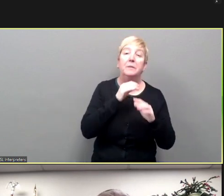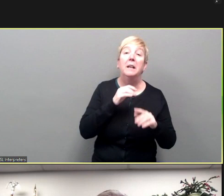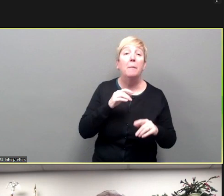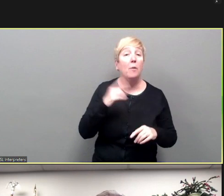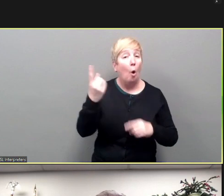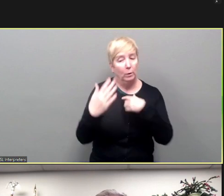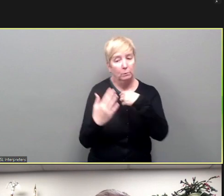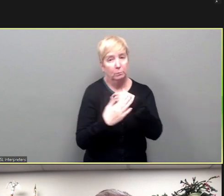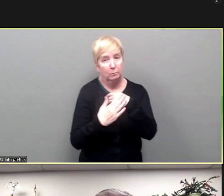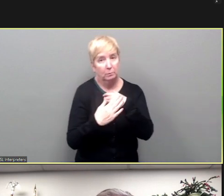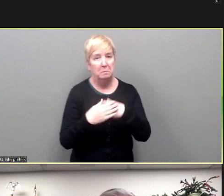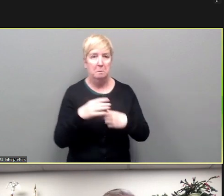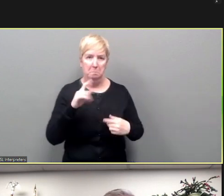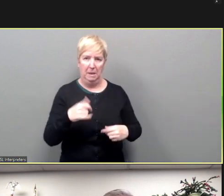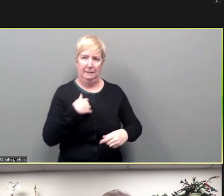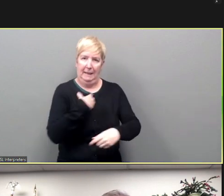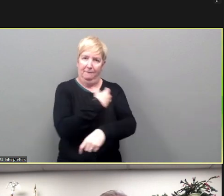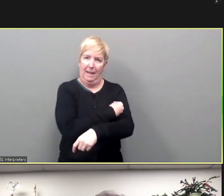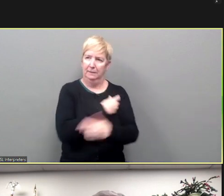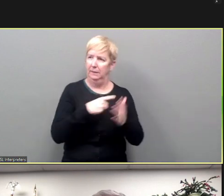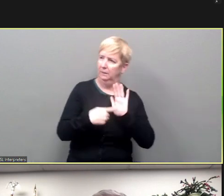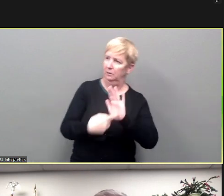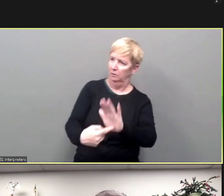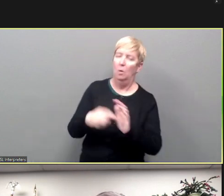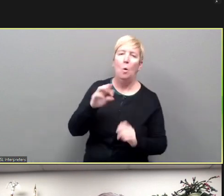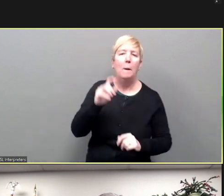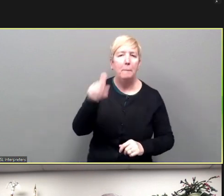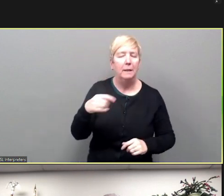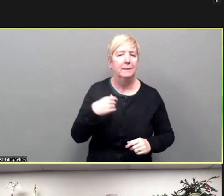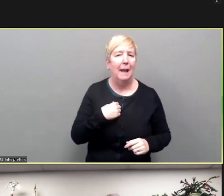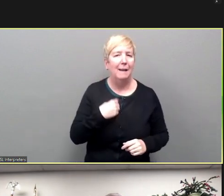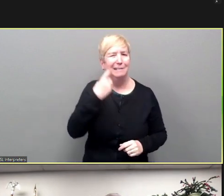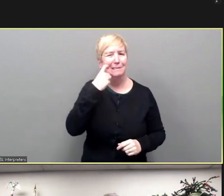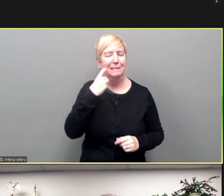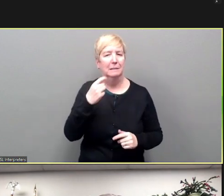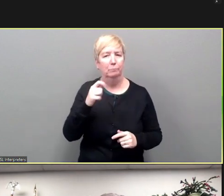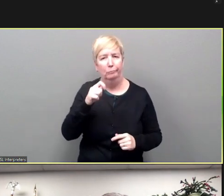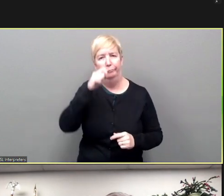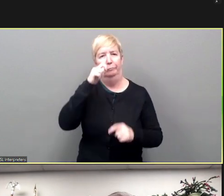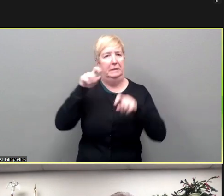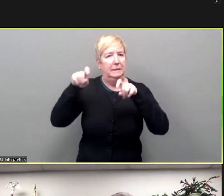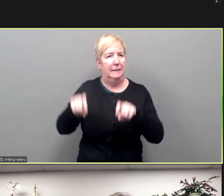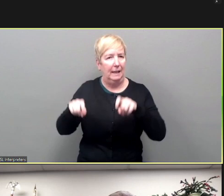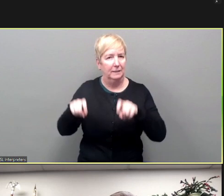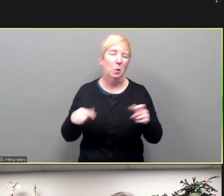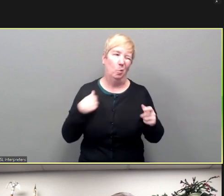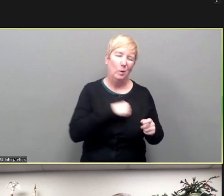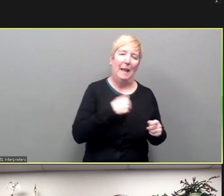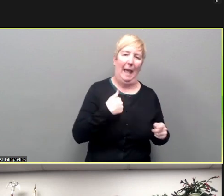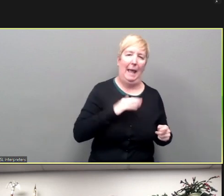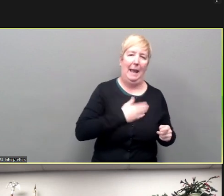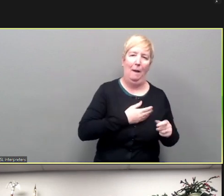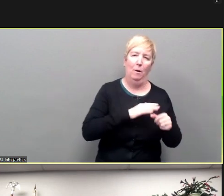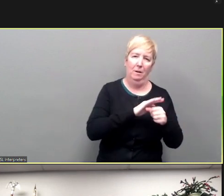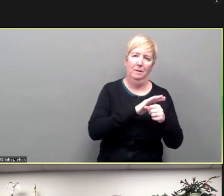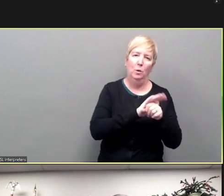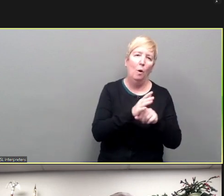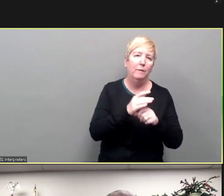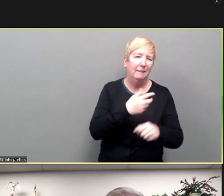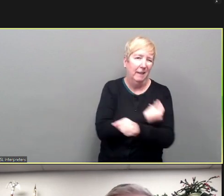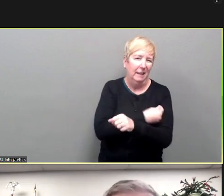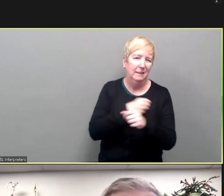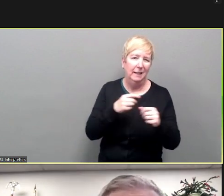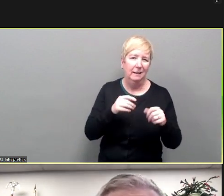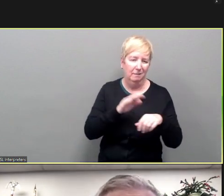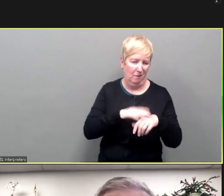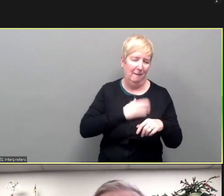or bring a recent test. We had our vaccine cards with us on our phones. We showed them that. They put on a wristband. Then